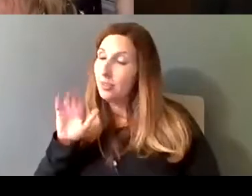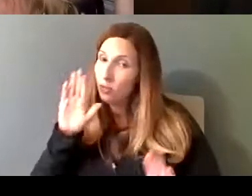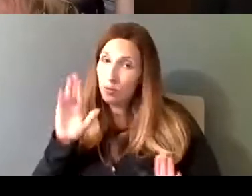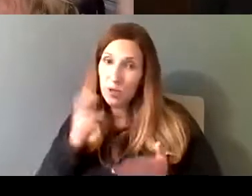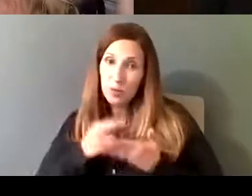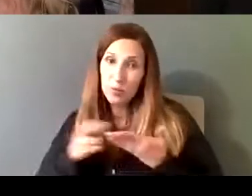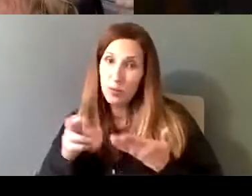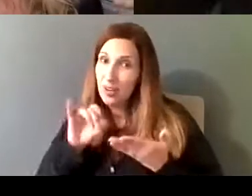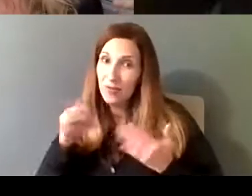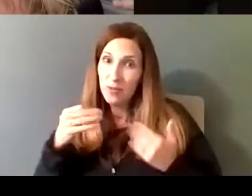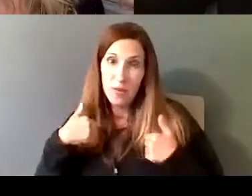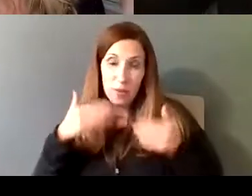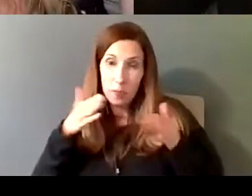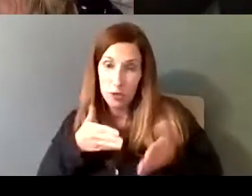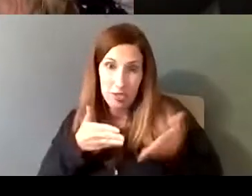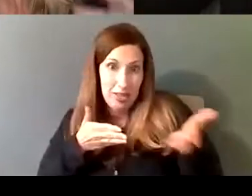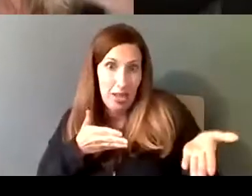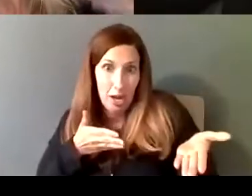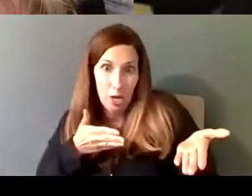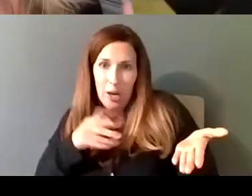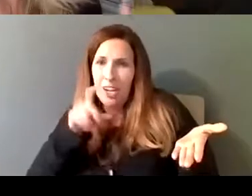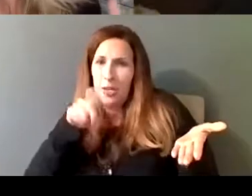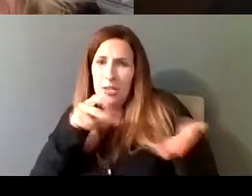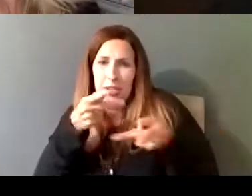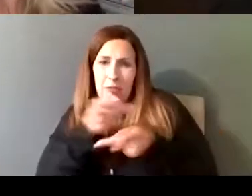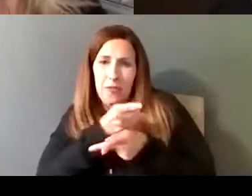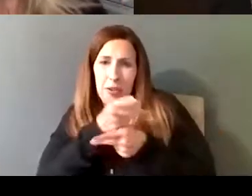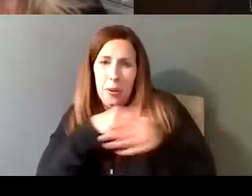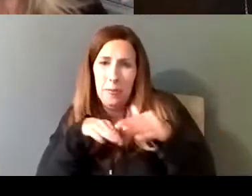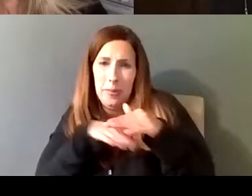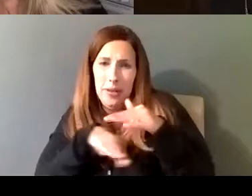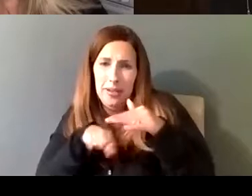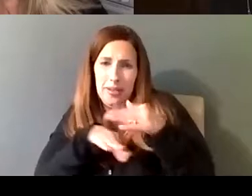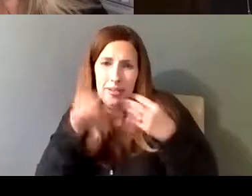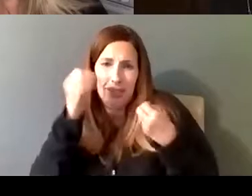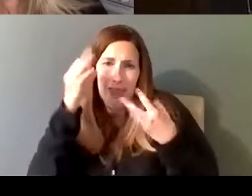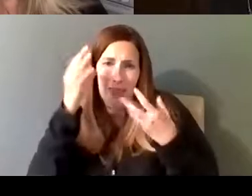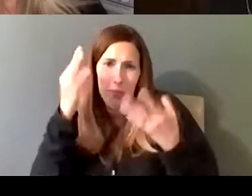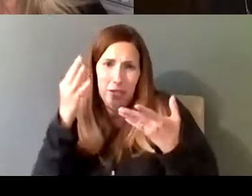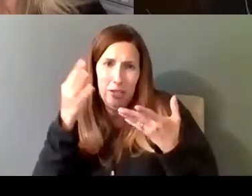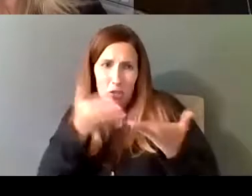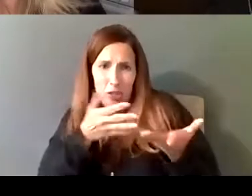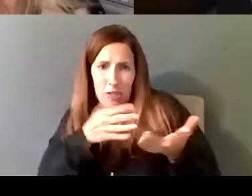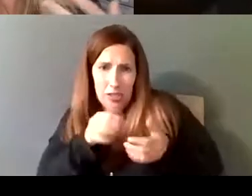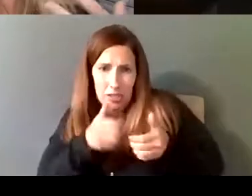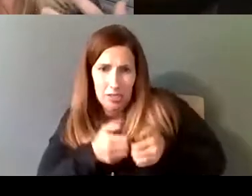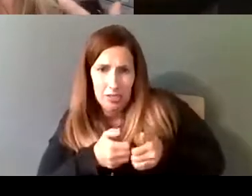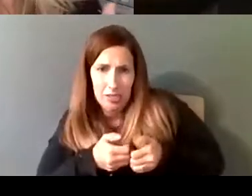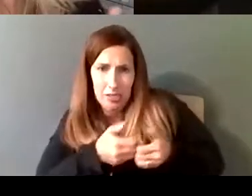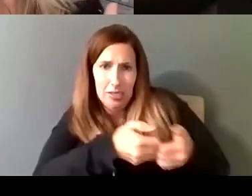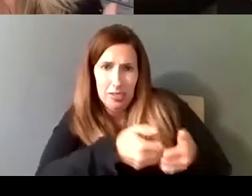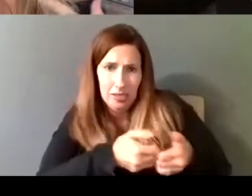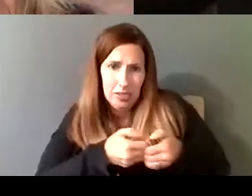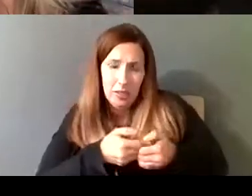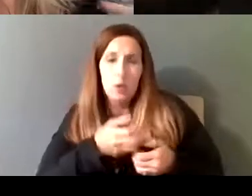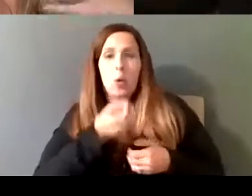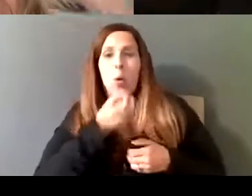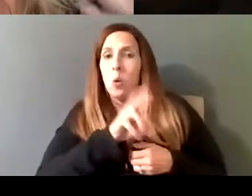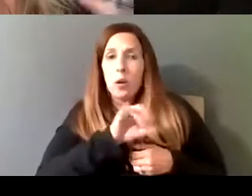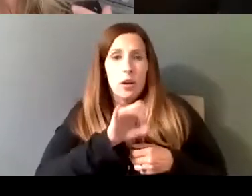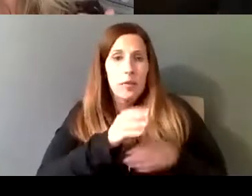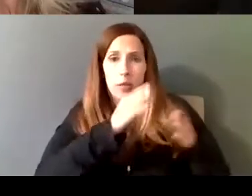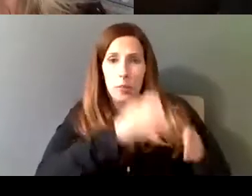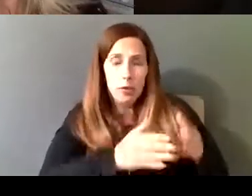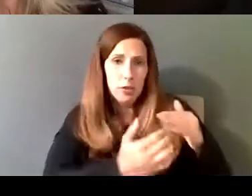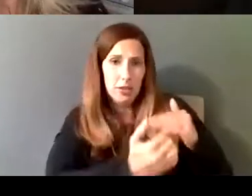and you just need to figure out some basic information, or if someone sends you a message and you're just trying to get